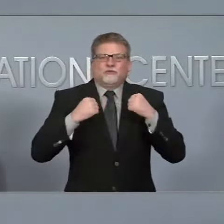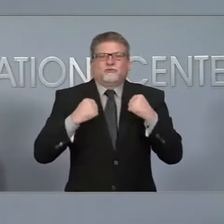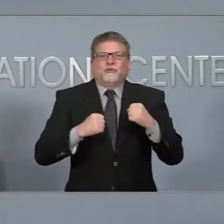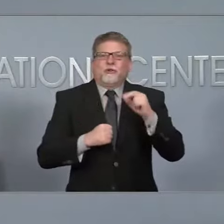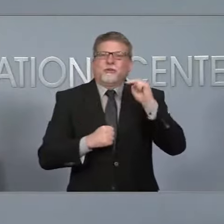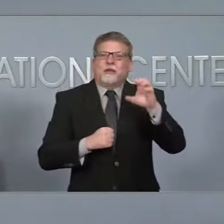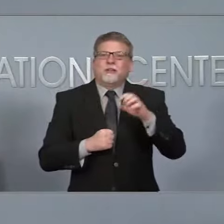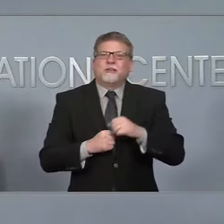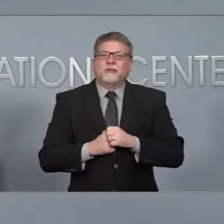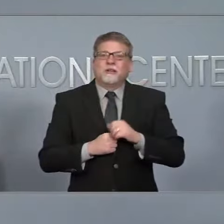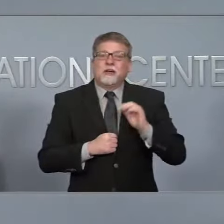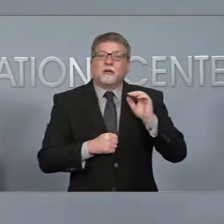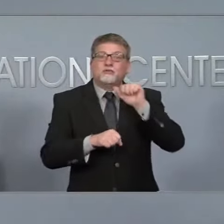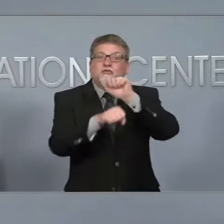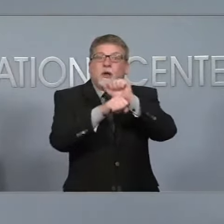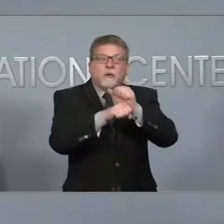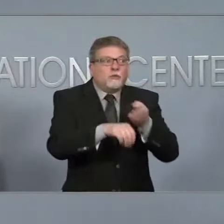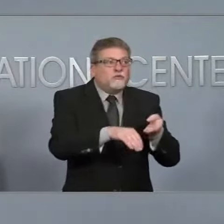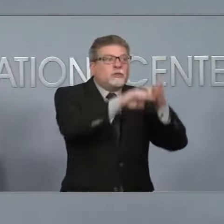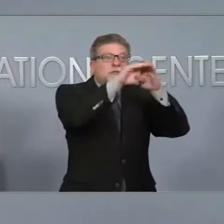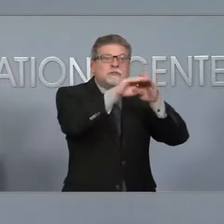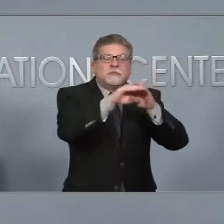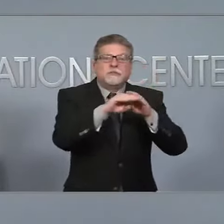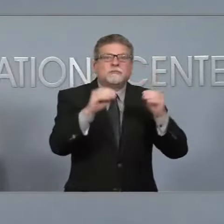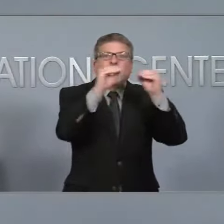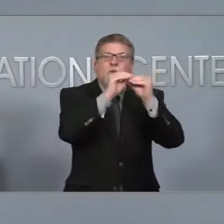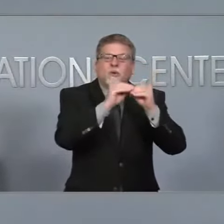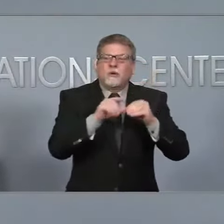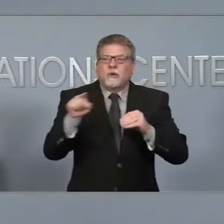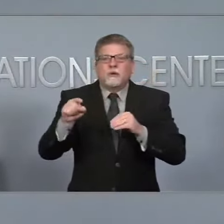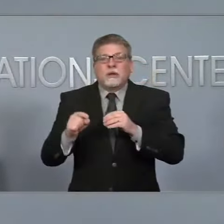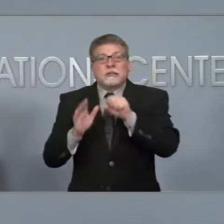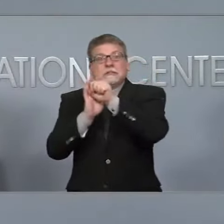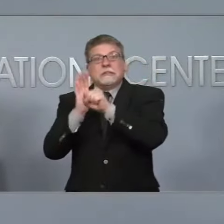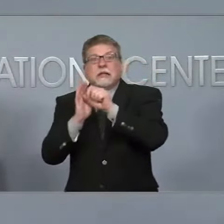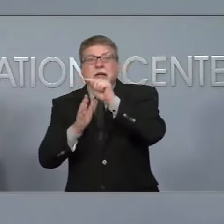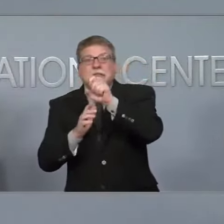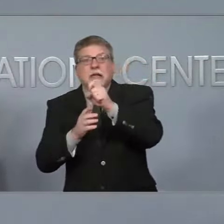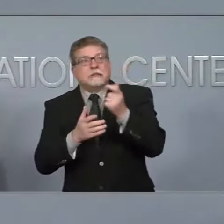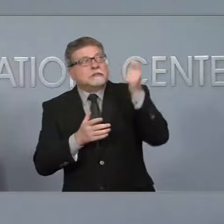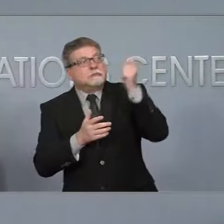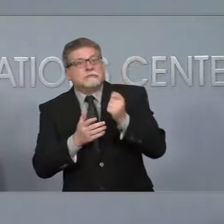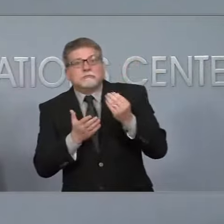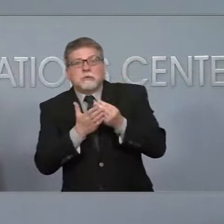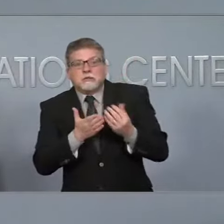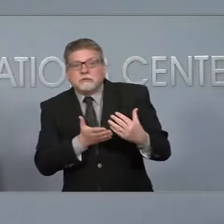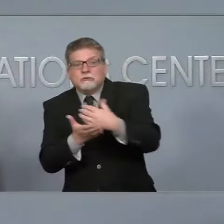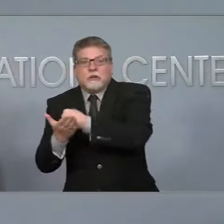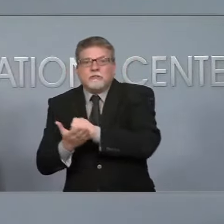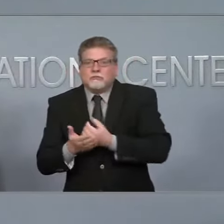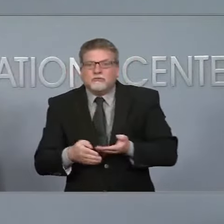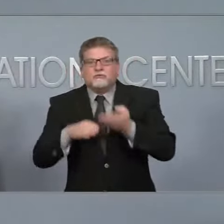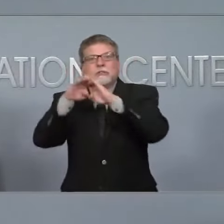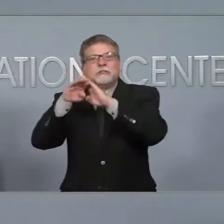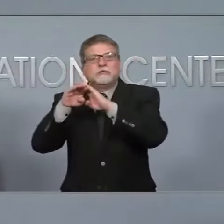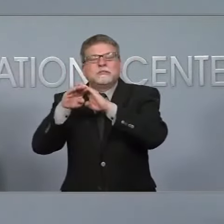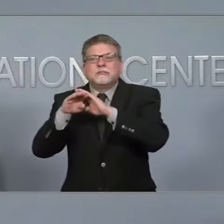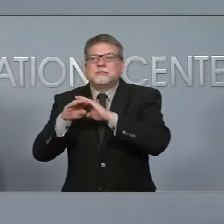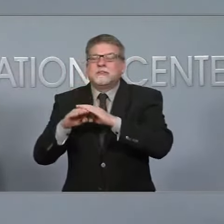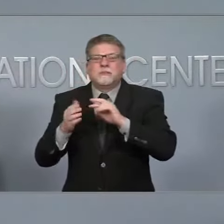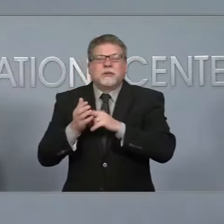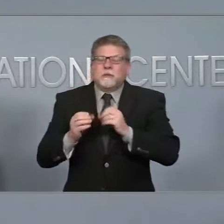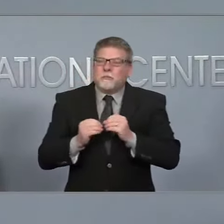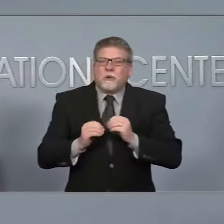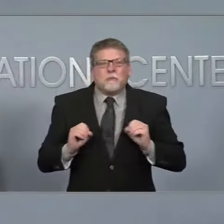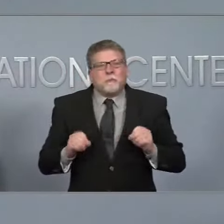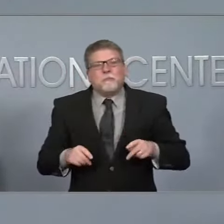truly limitless potential. And I look forward to more of that in the coming months. With me today,